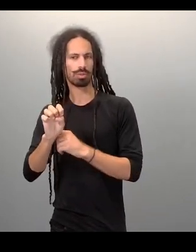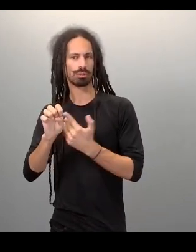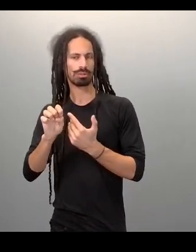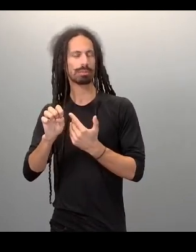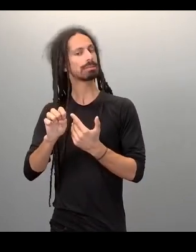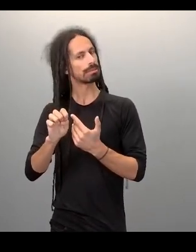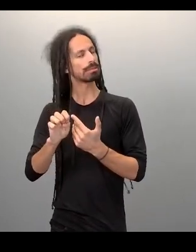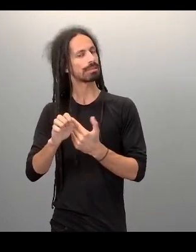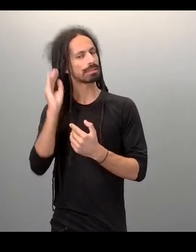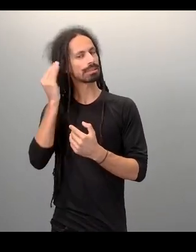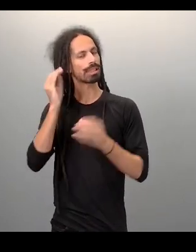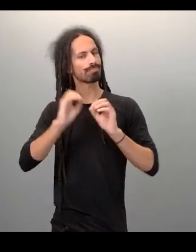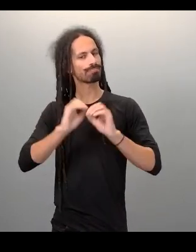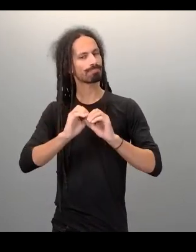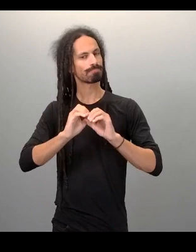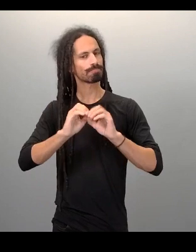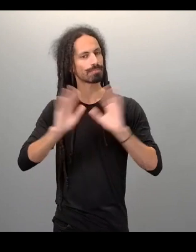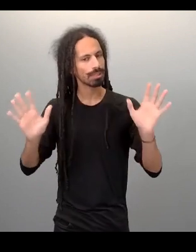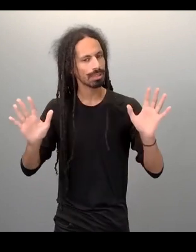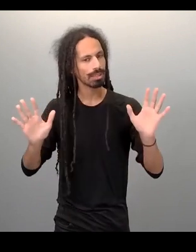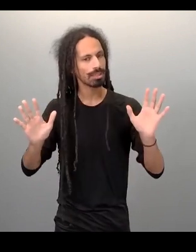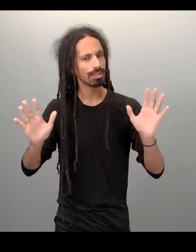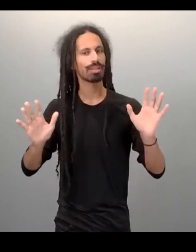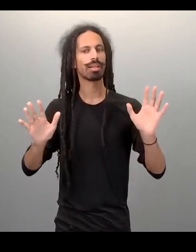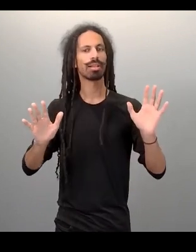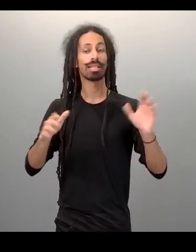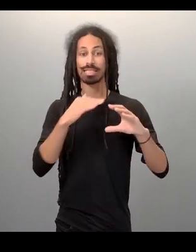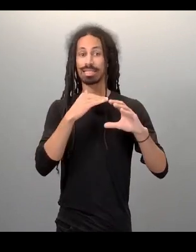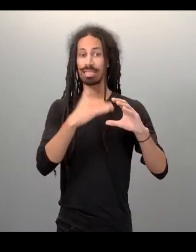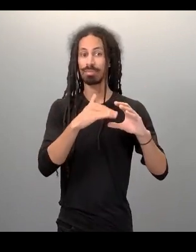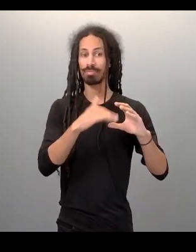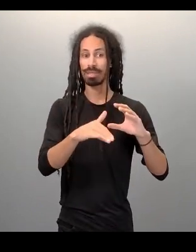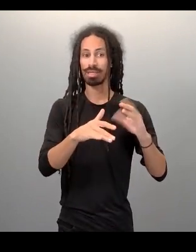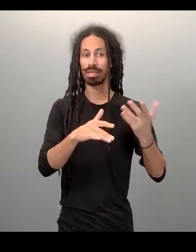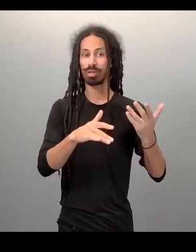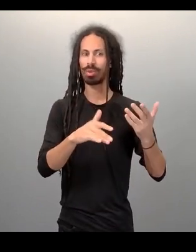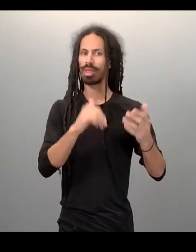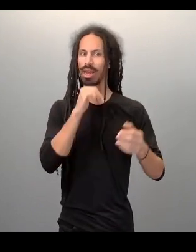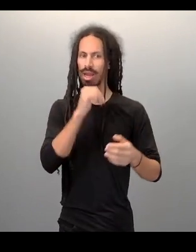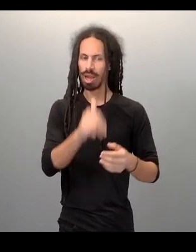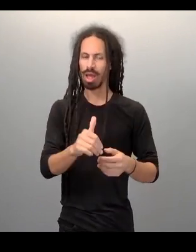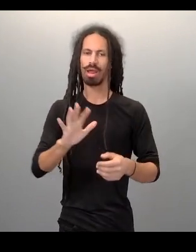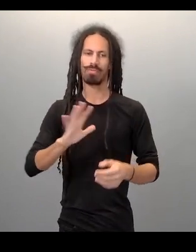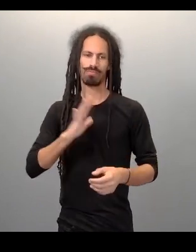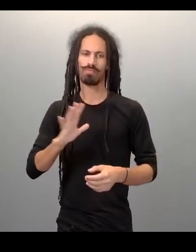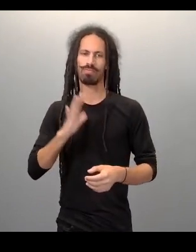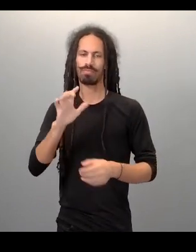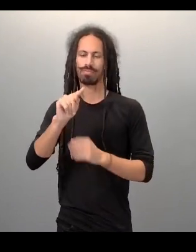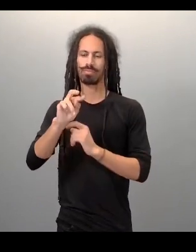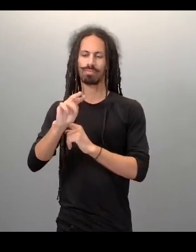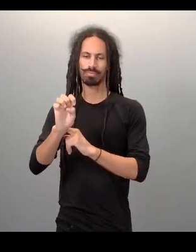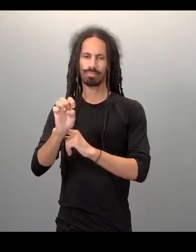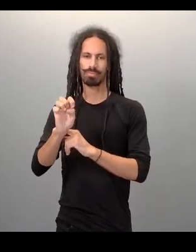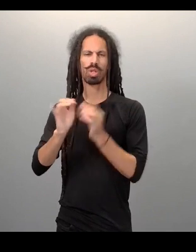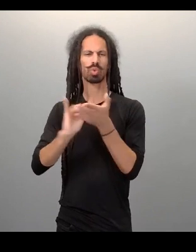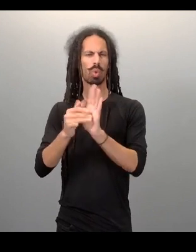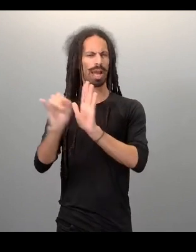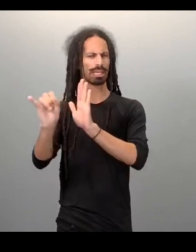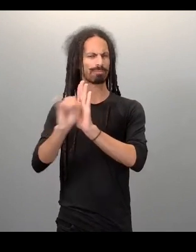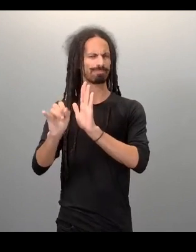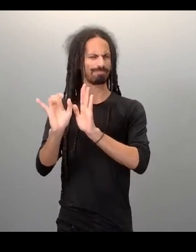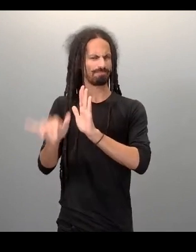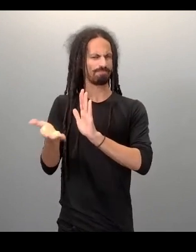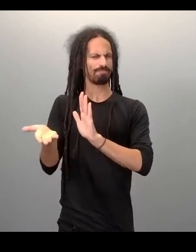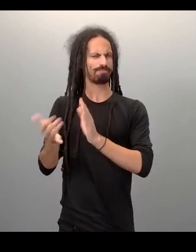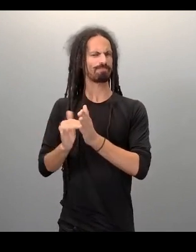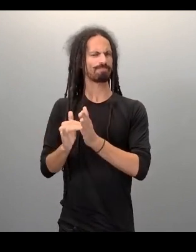clear that this is an email with an informal tone. How are we identifying that?